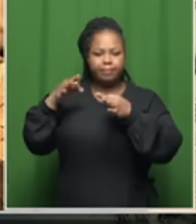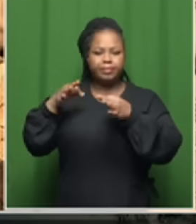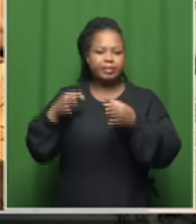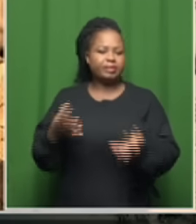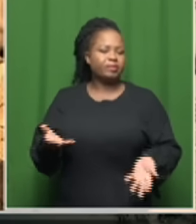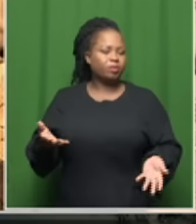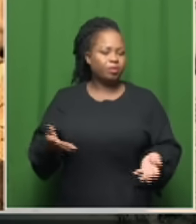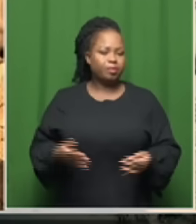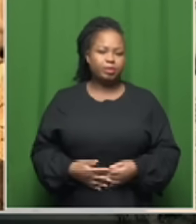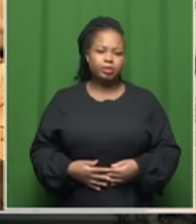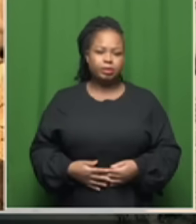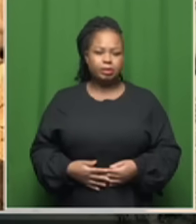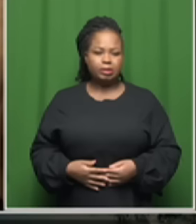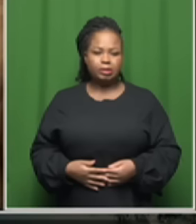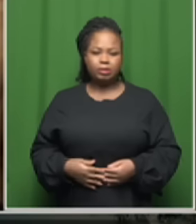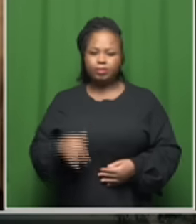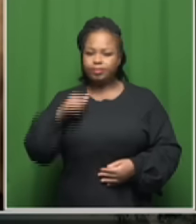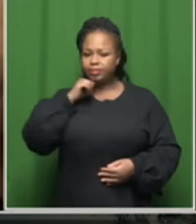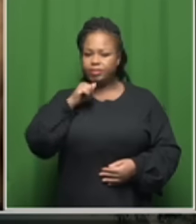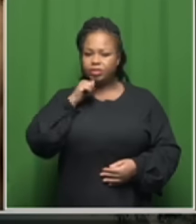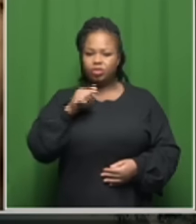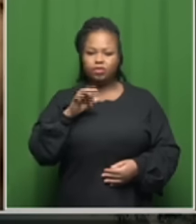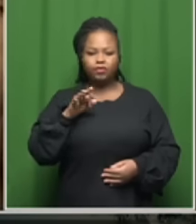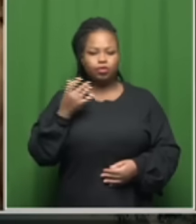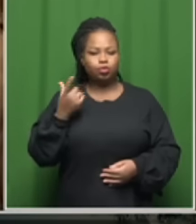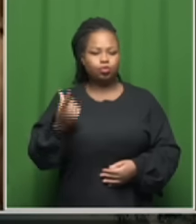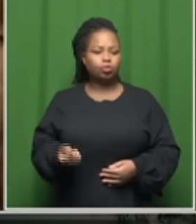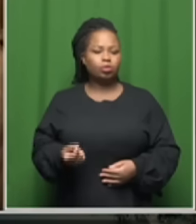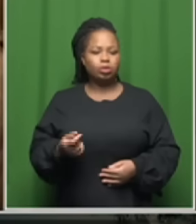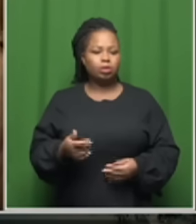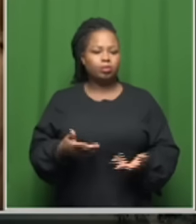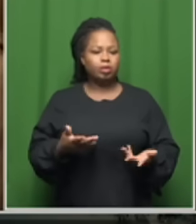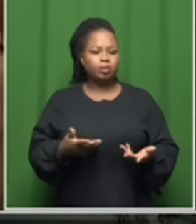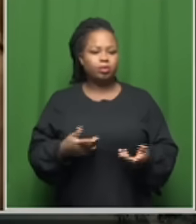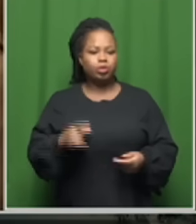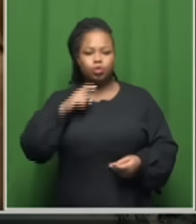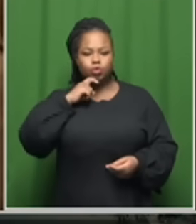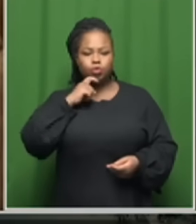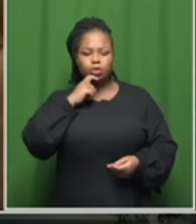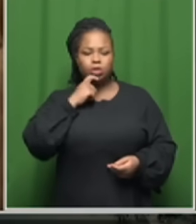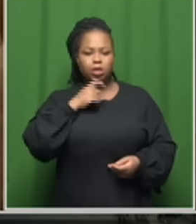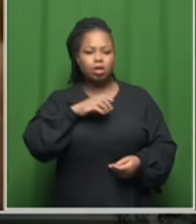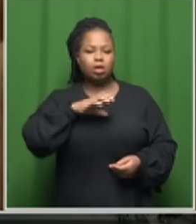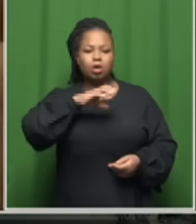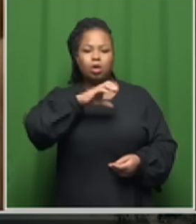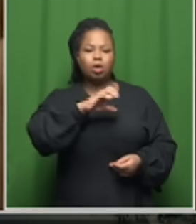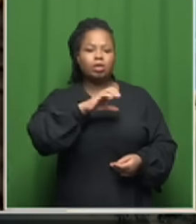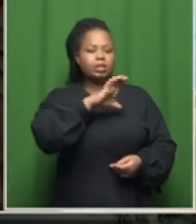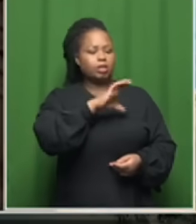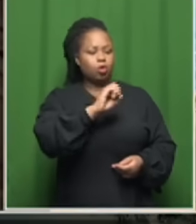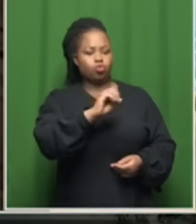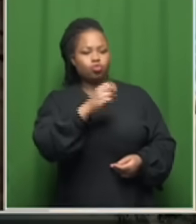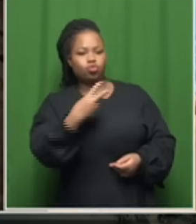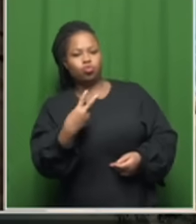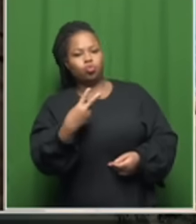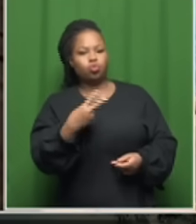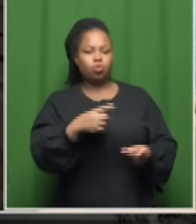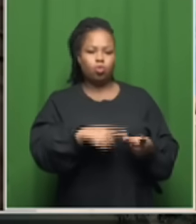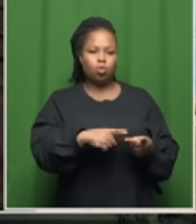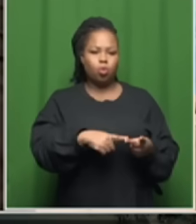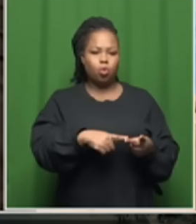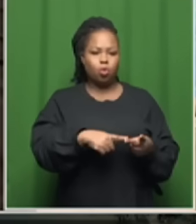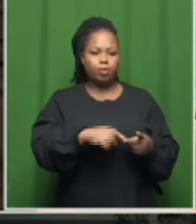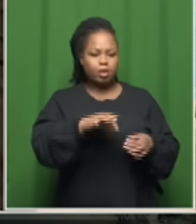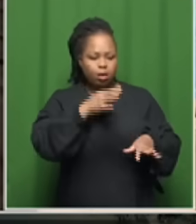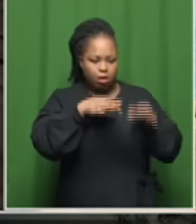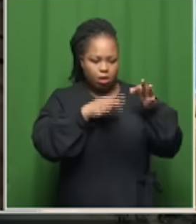do an aerobic treatment where you use either oxygen or microorganism, it's not a matter